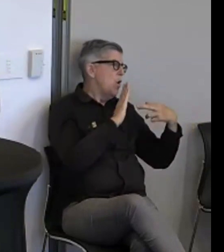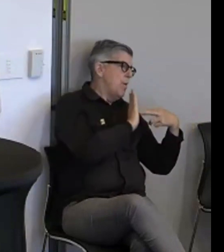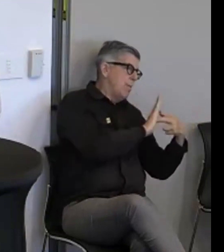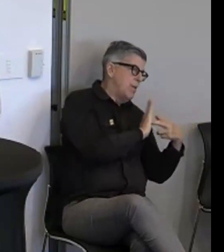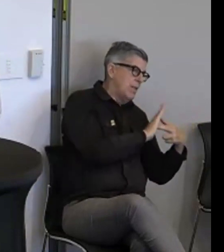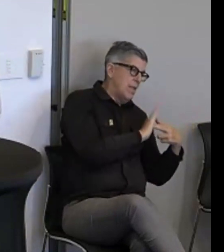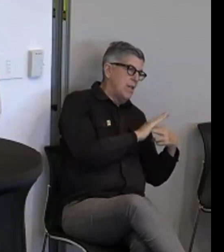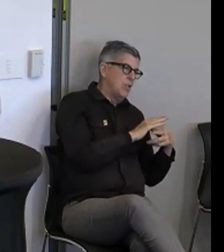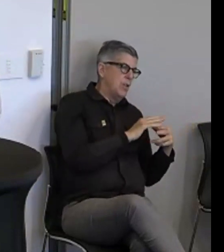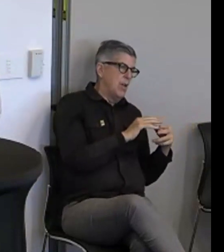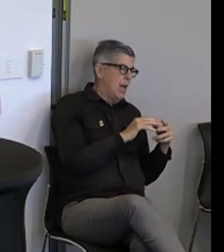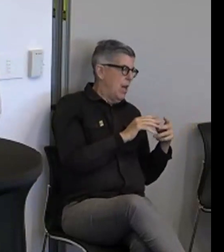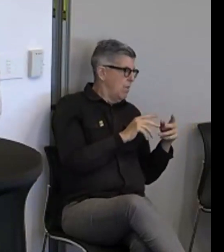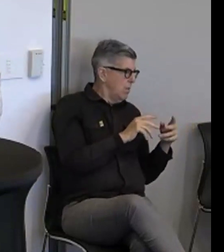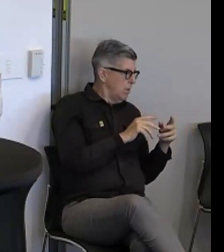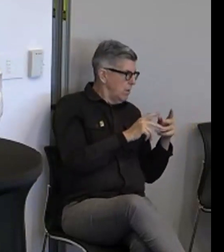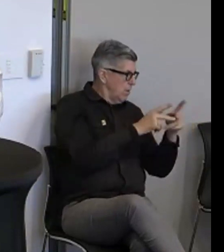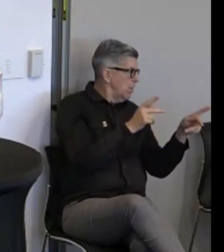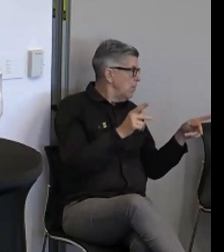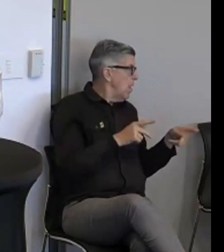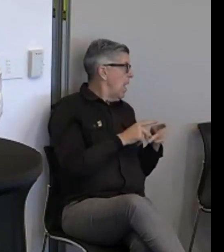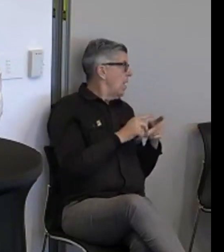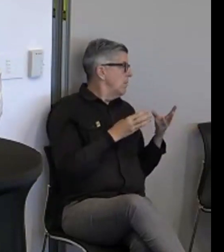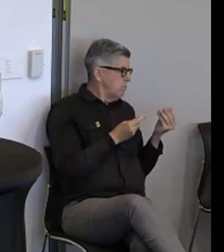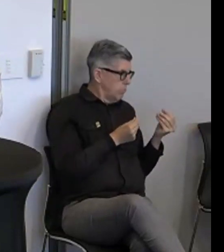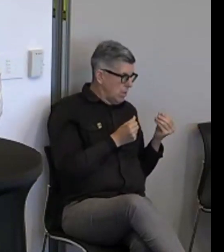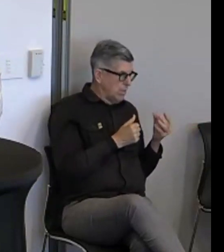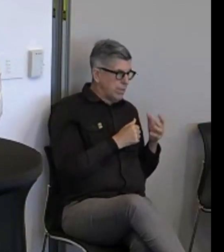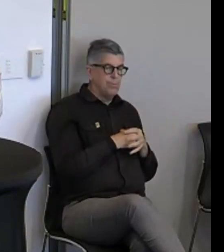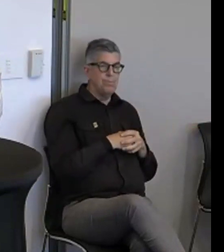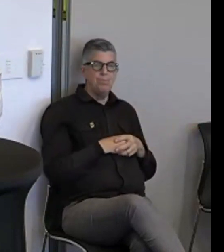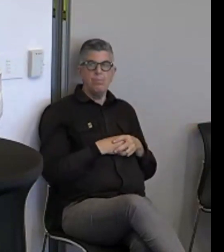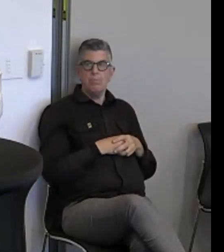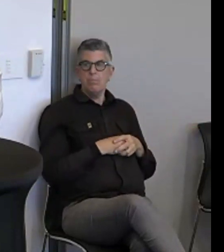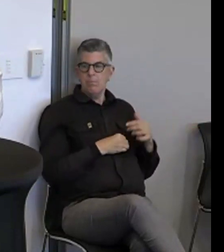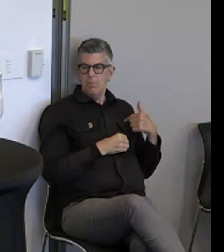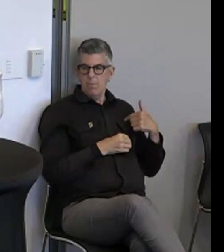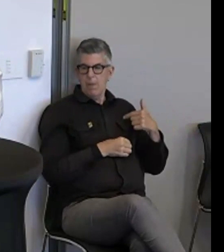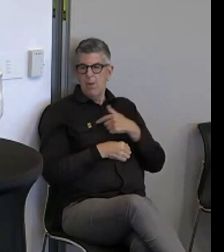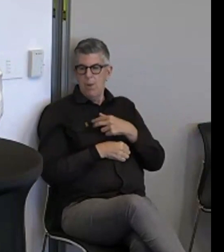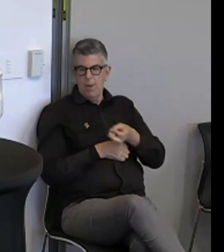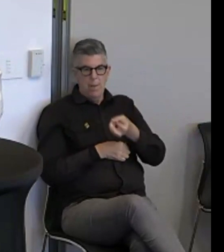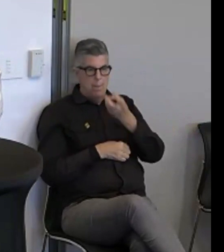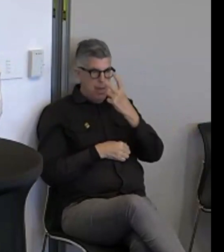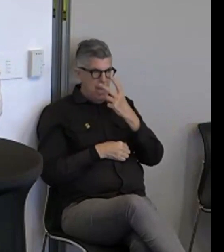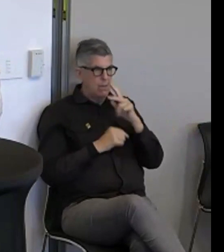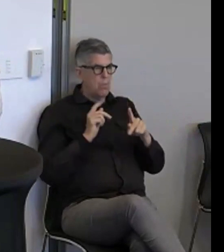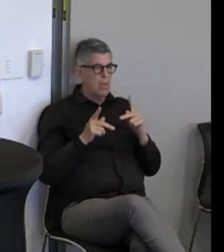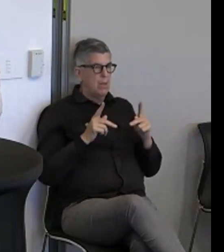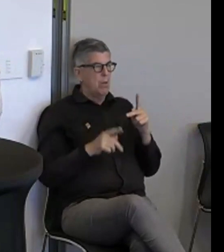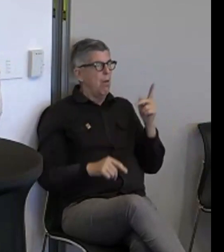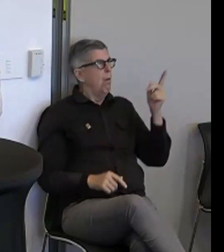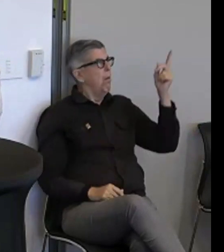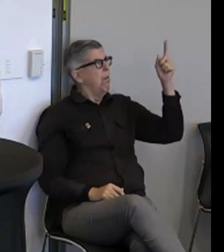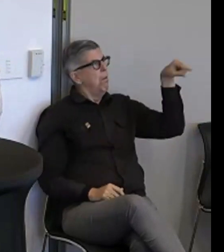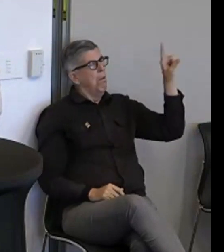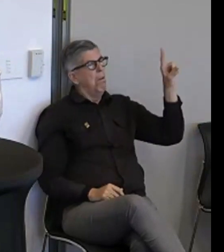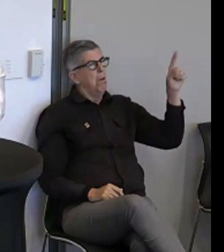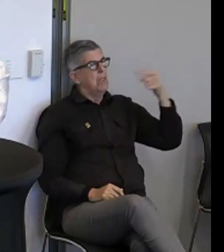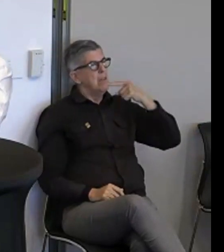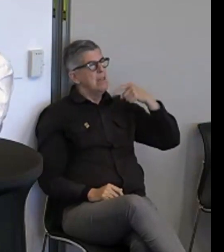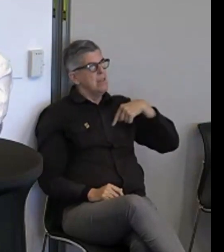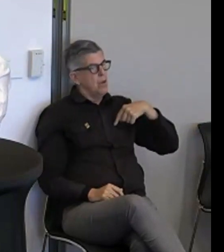right? And these are the things that we as blind people have been told by